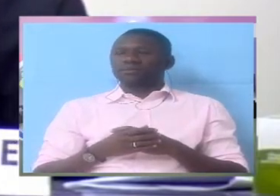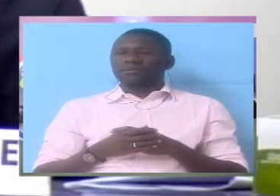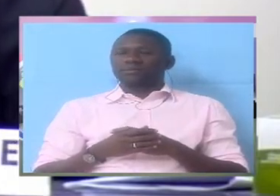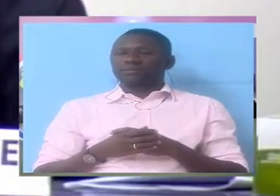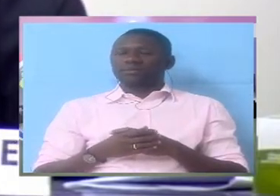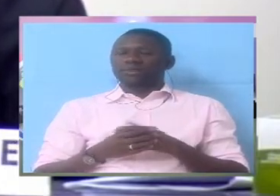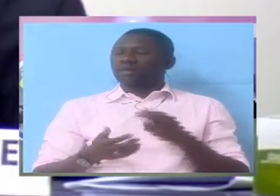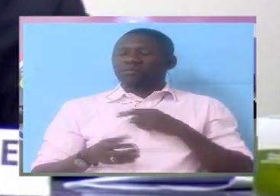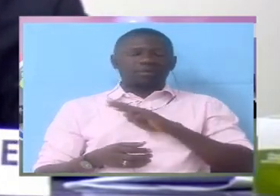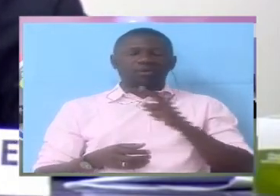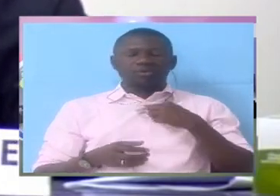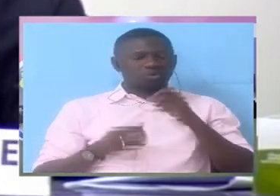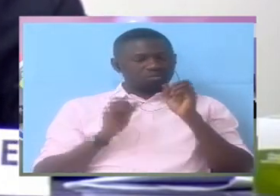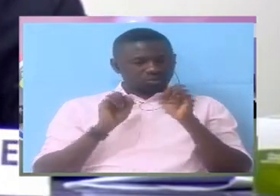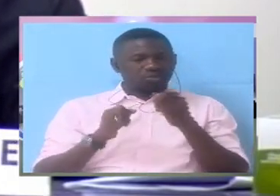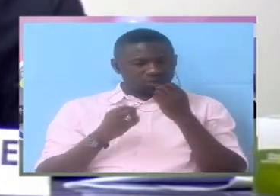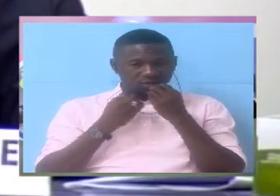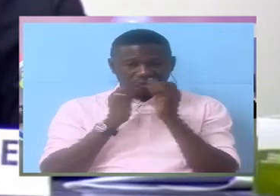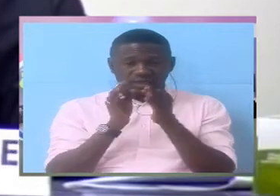tell you